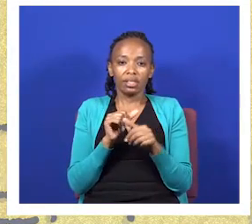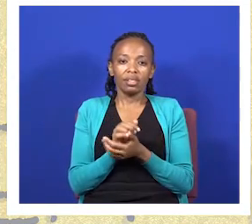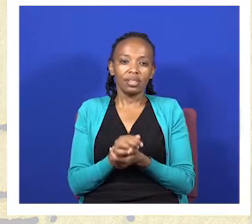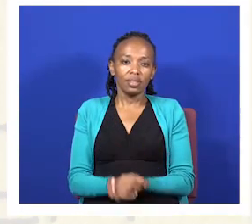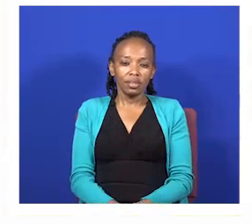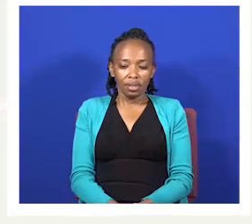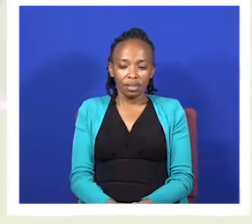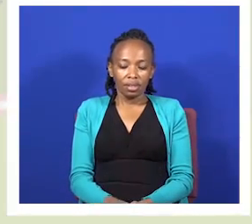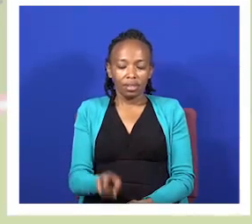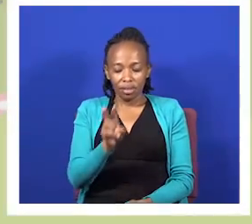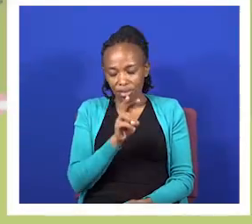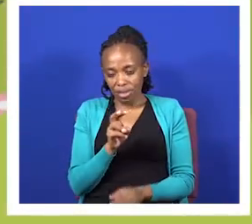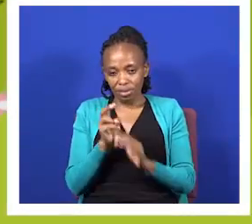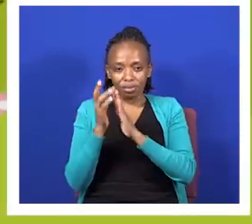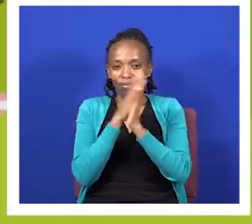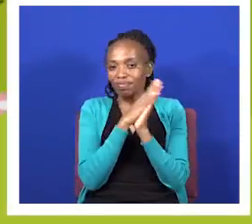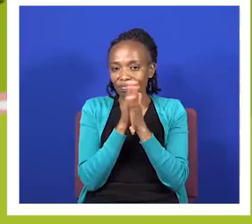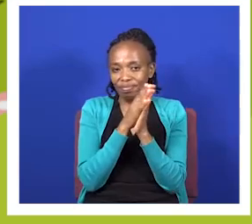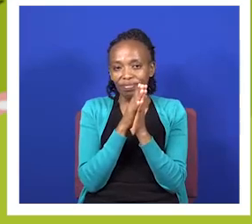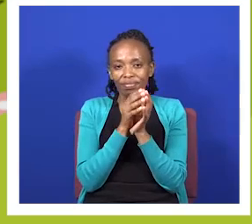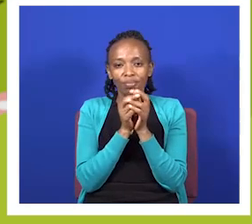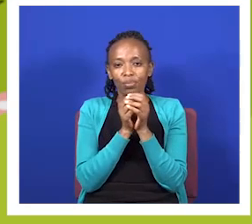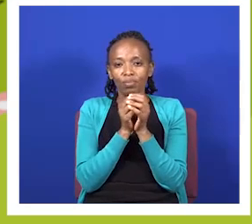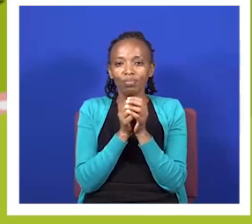about Philemon. Did you see the story?